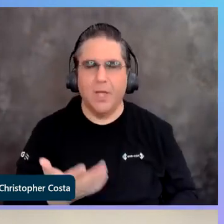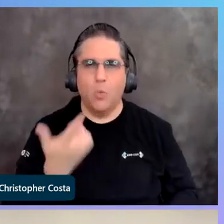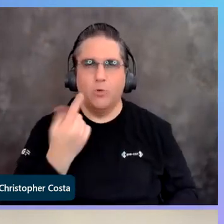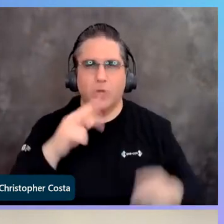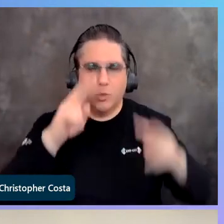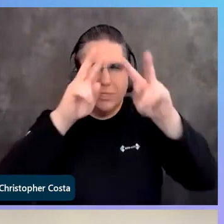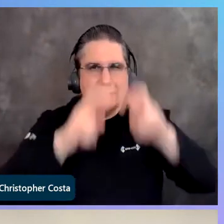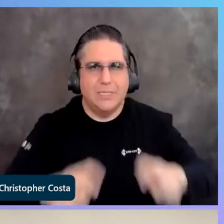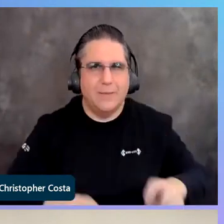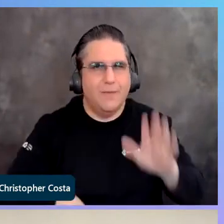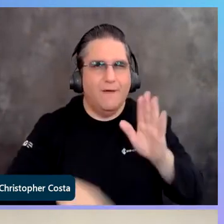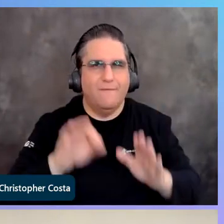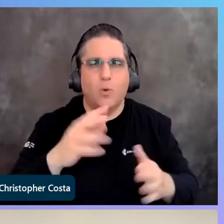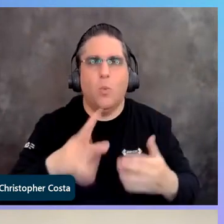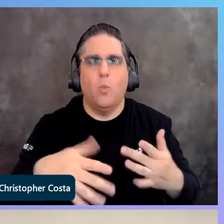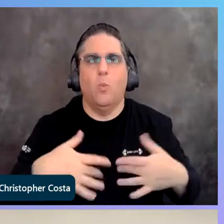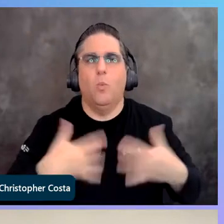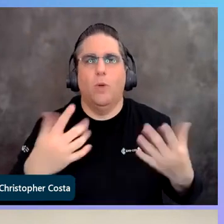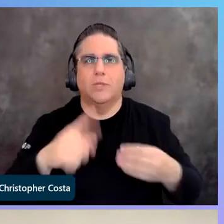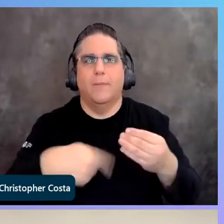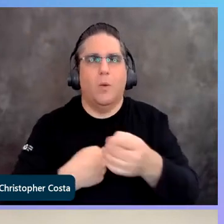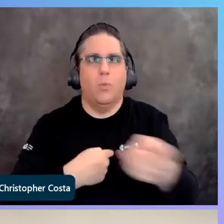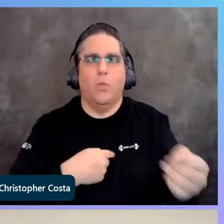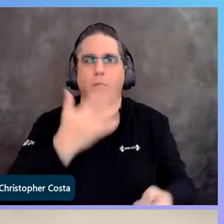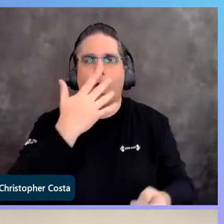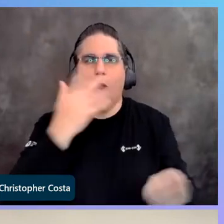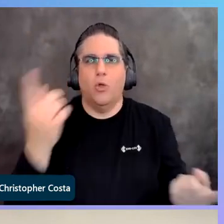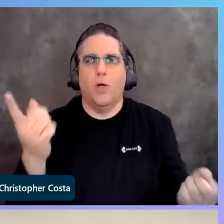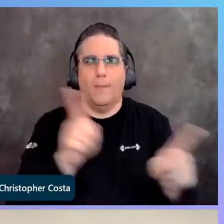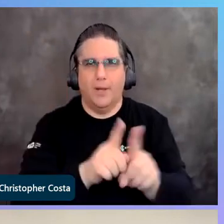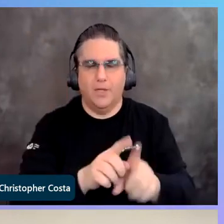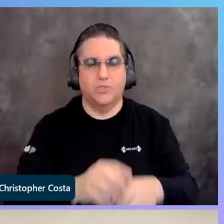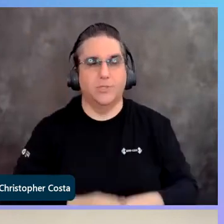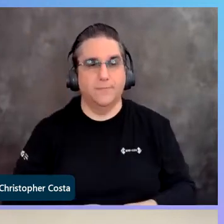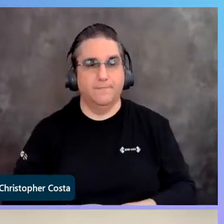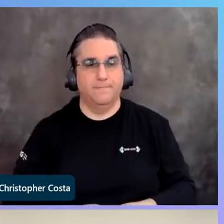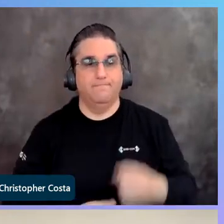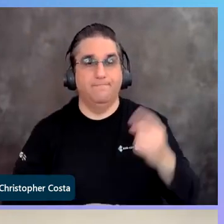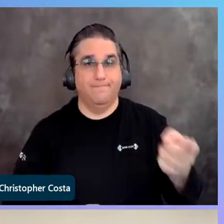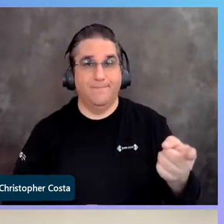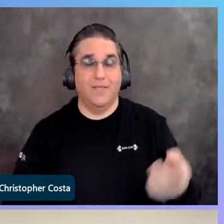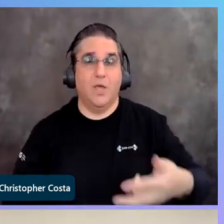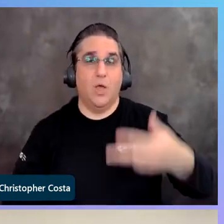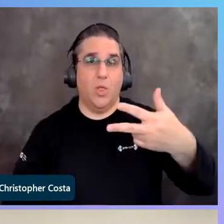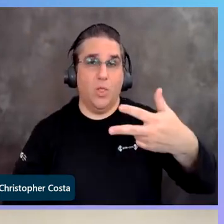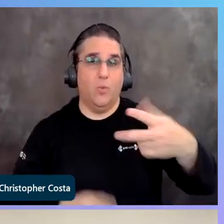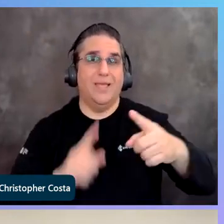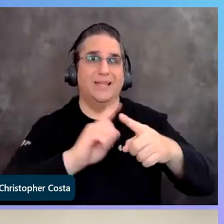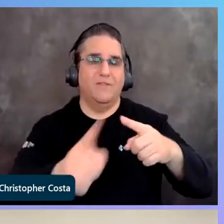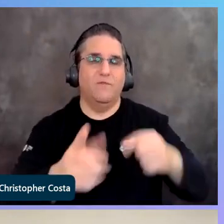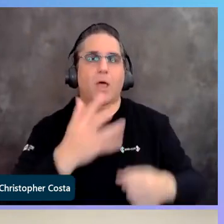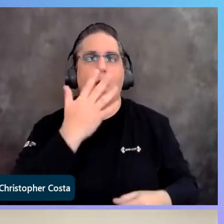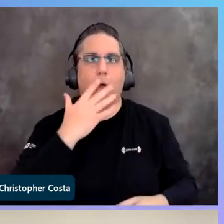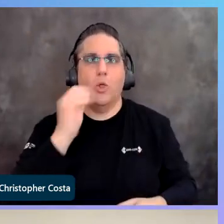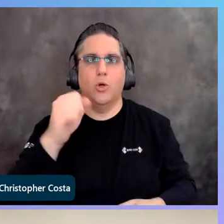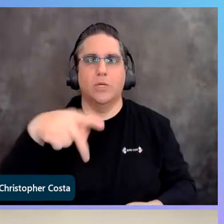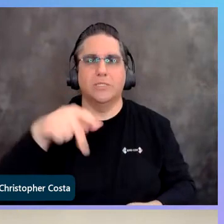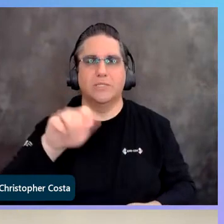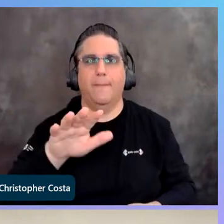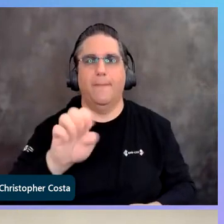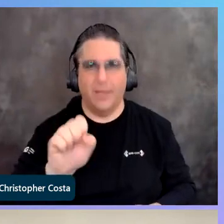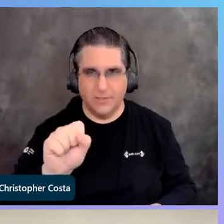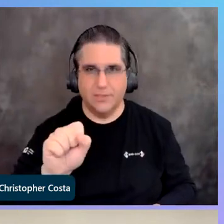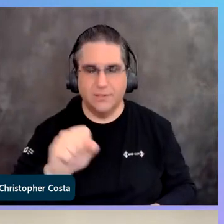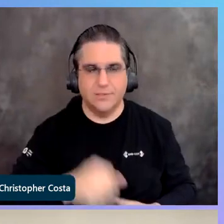color combinations. Here are those same colors represented in 3 different color spaces. And there's a certain number that I